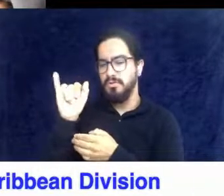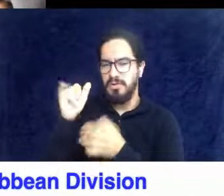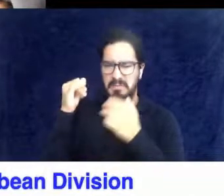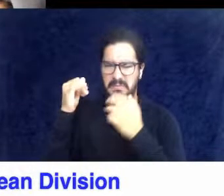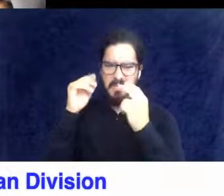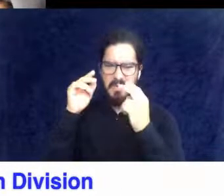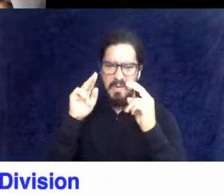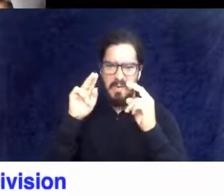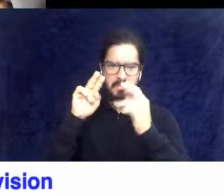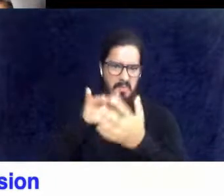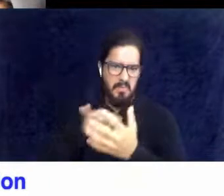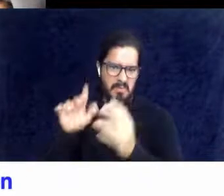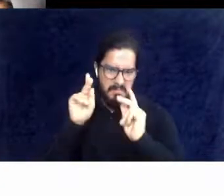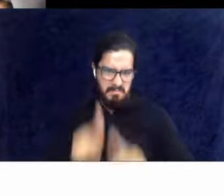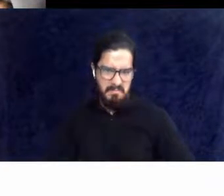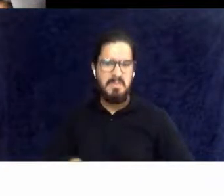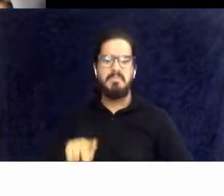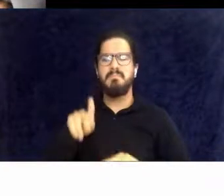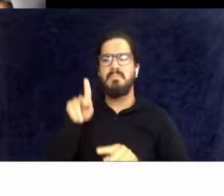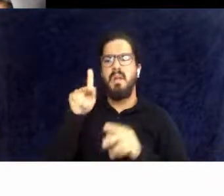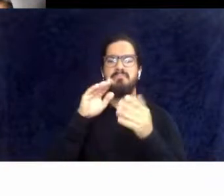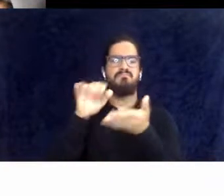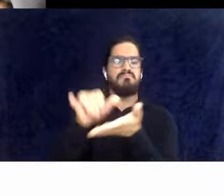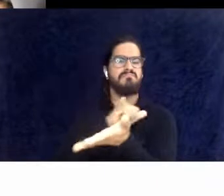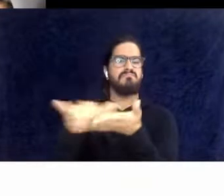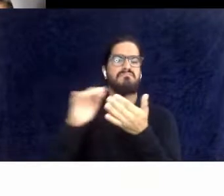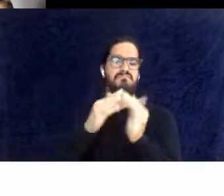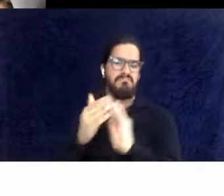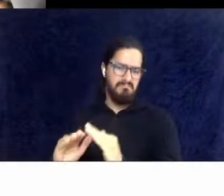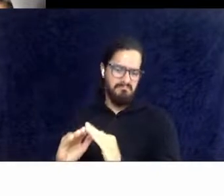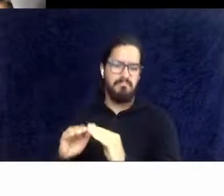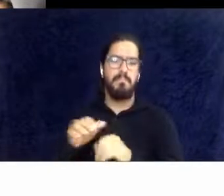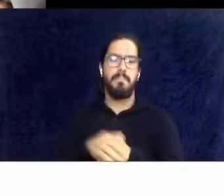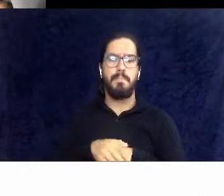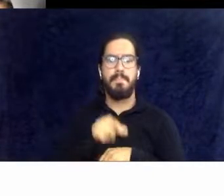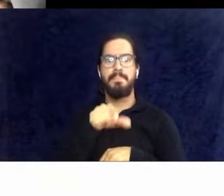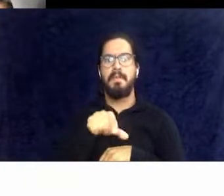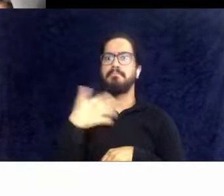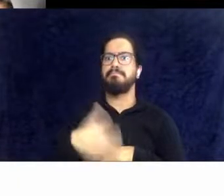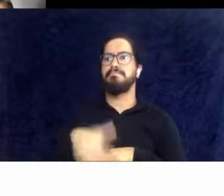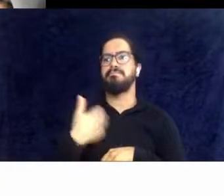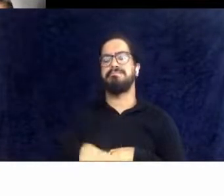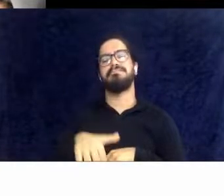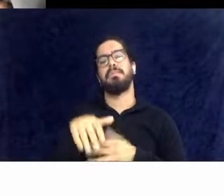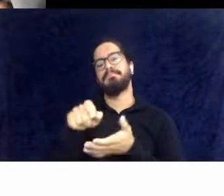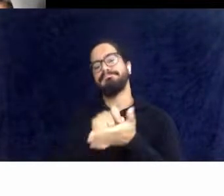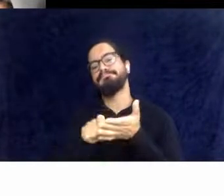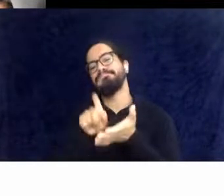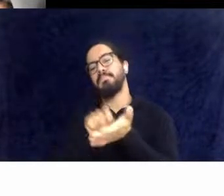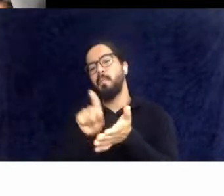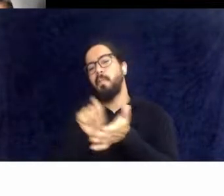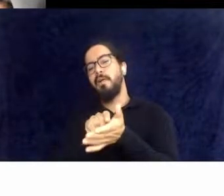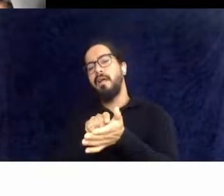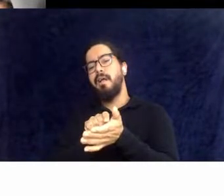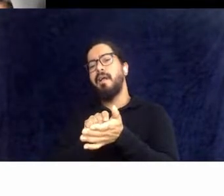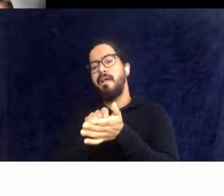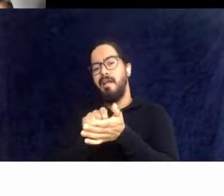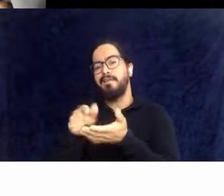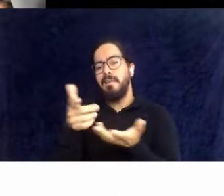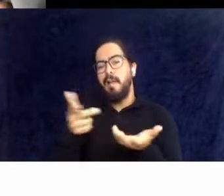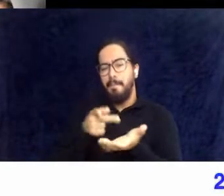New York. She's a monthly columnist in the Puerto Rico newspaper El Nuevo Día and a regular